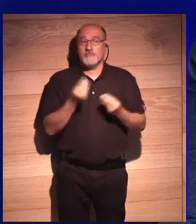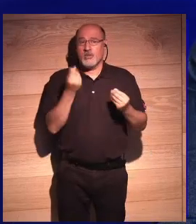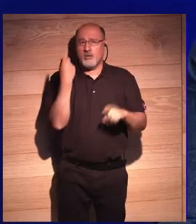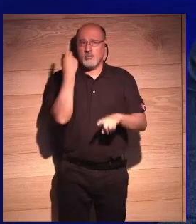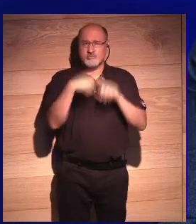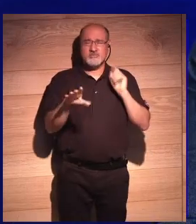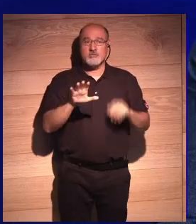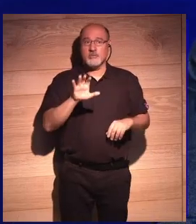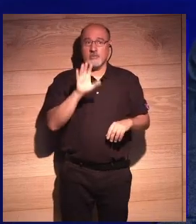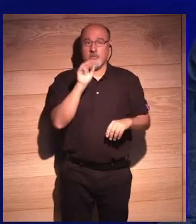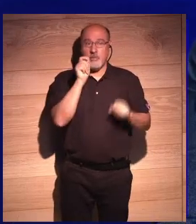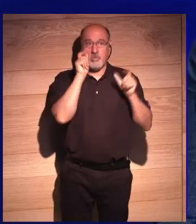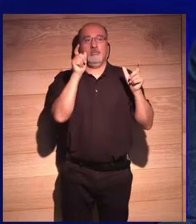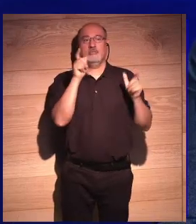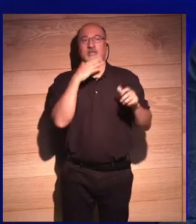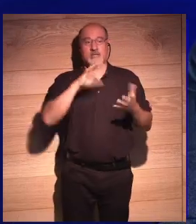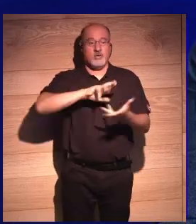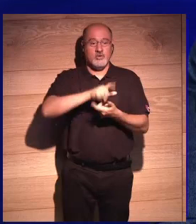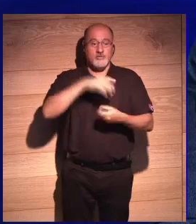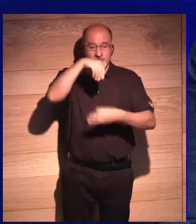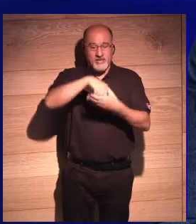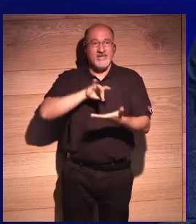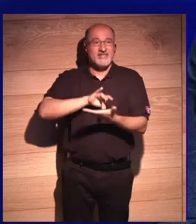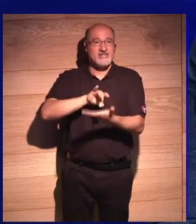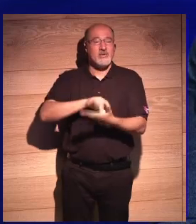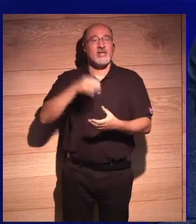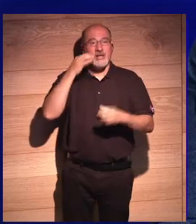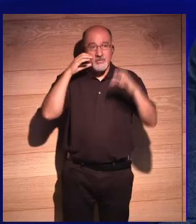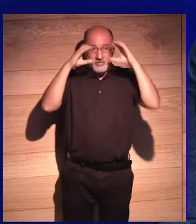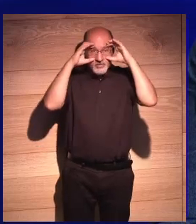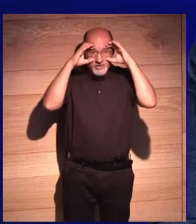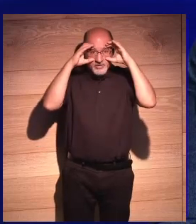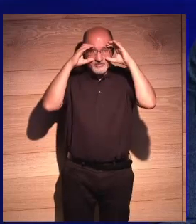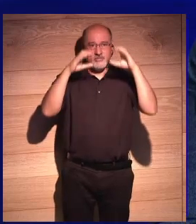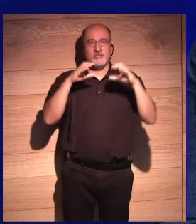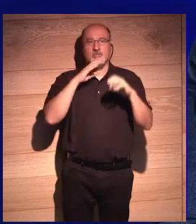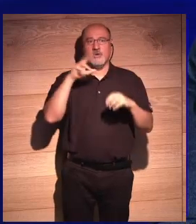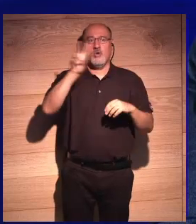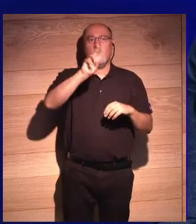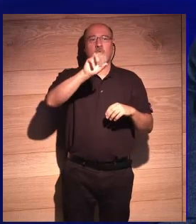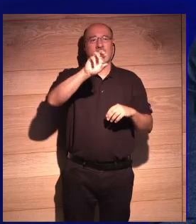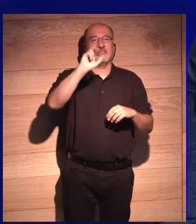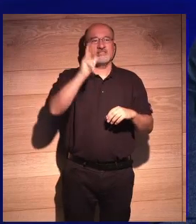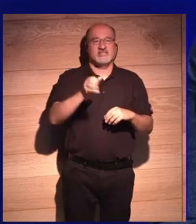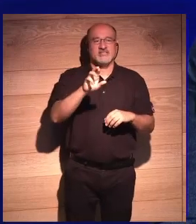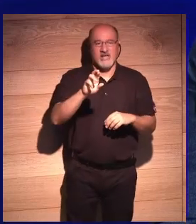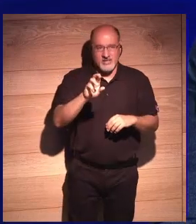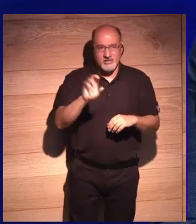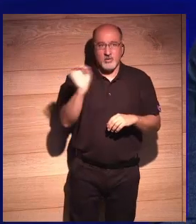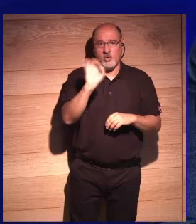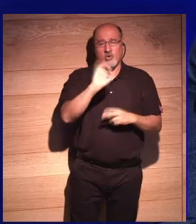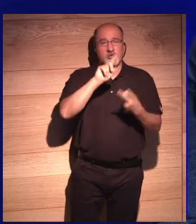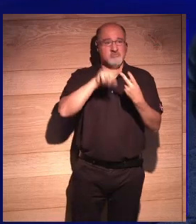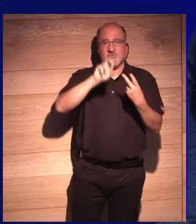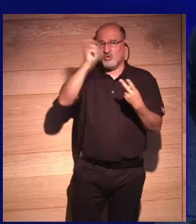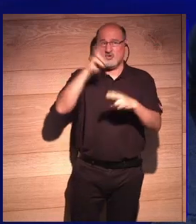That's for sure. But something that was really curious is that at a VR server, I don't remember if it was VR chat